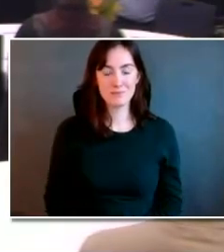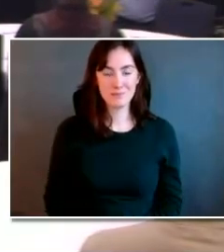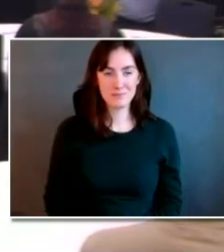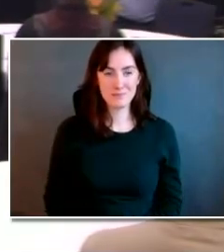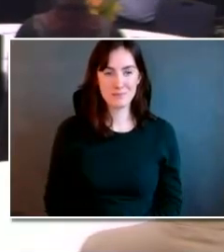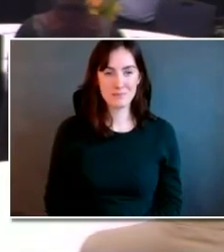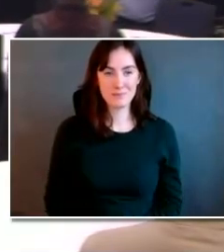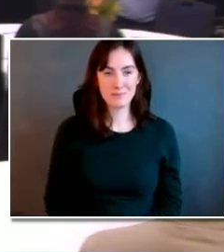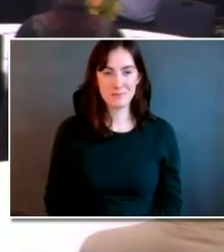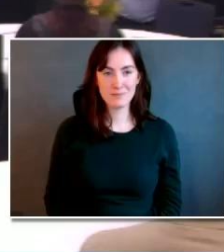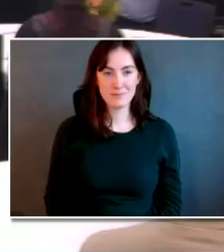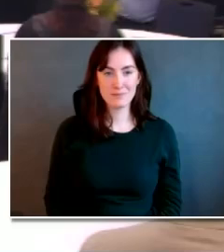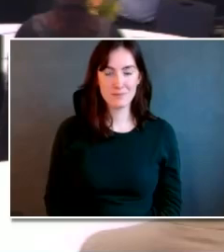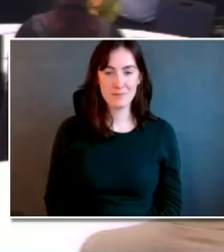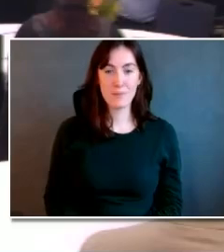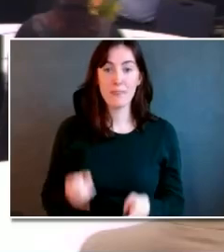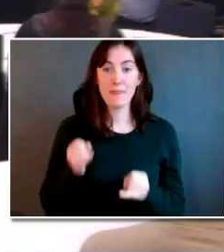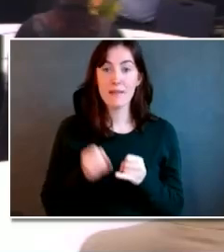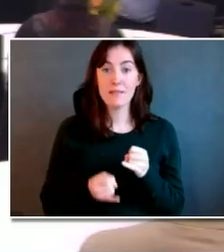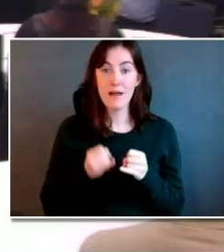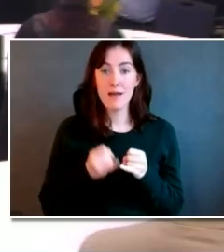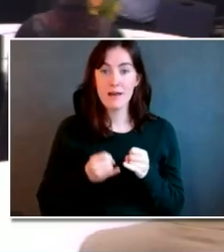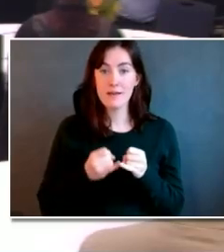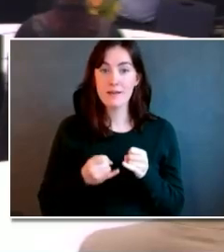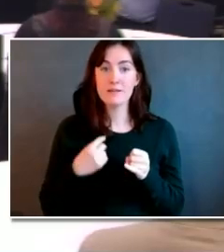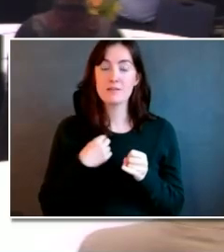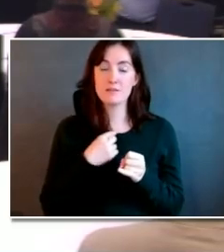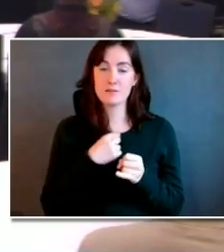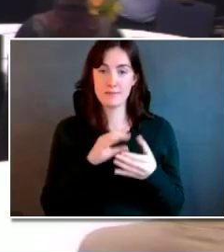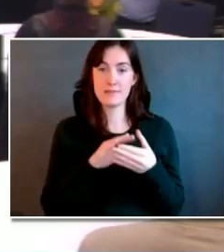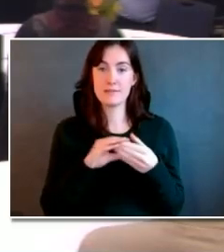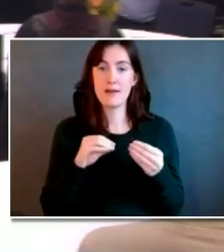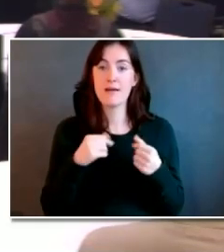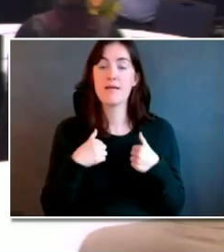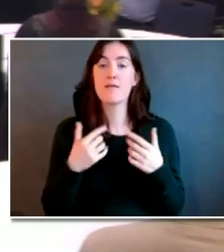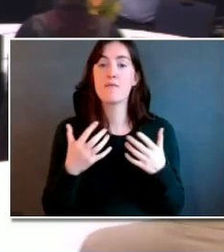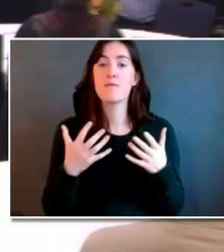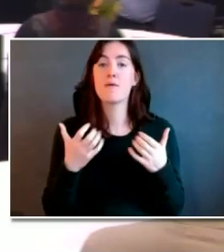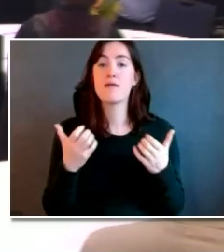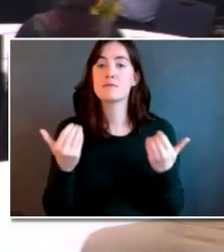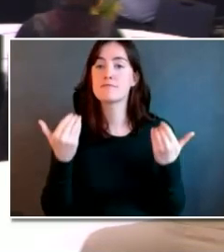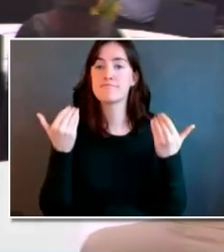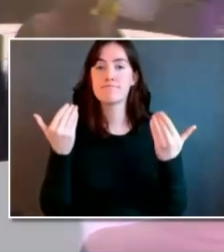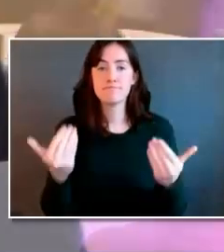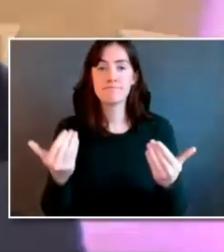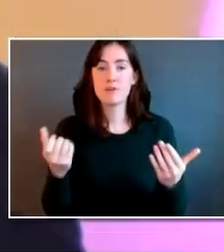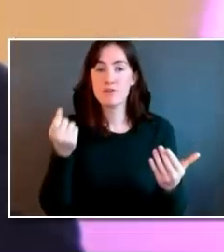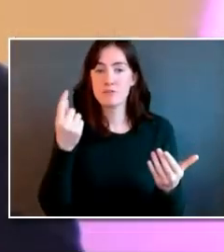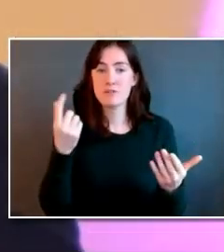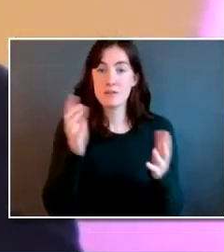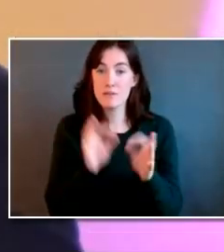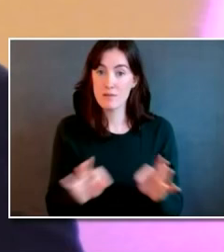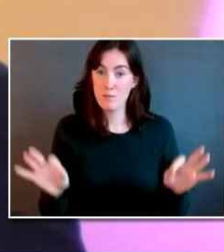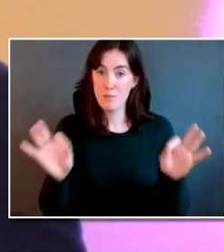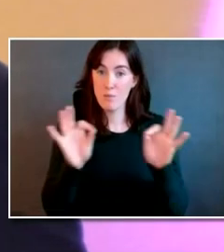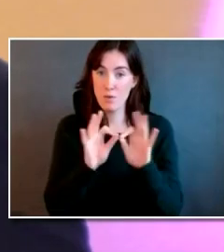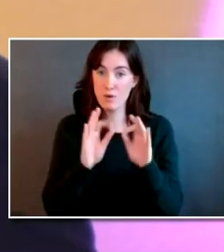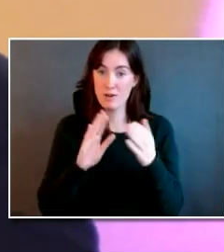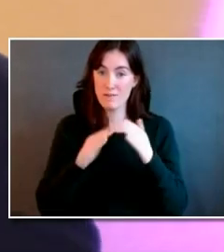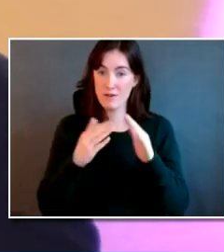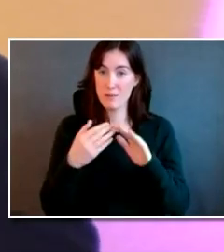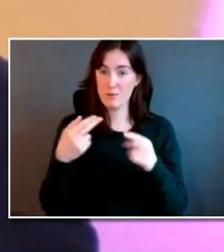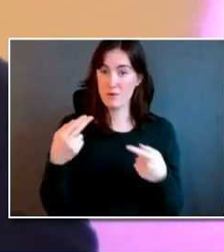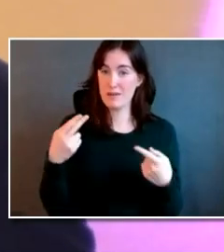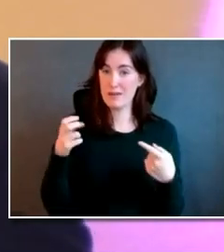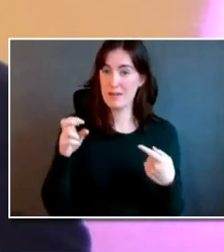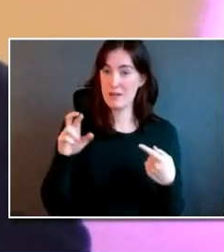And lastly, as we said, we wanted to go forward with understanding the importance of what is a community hero. Tina, I'm going to ask you